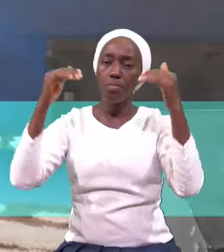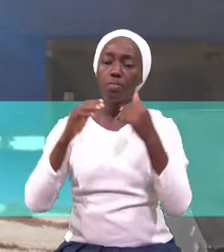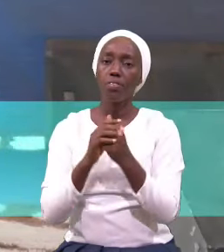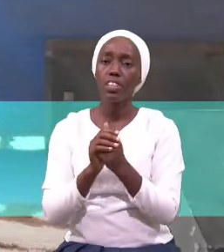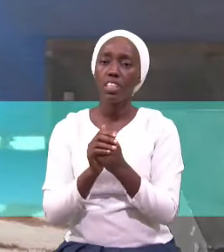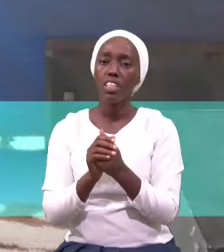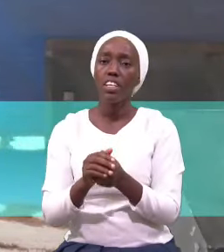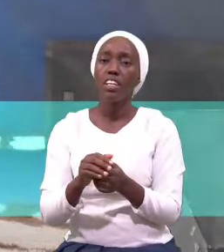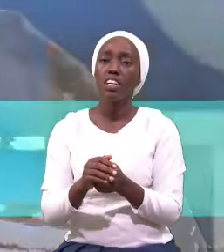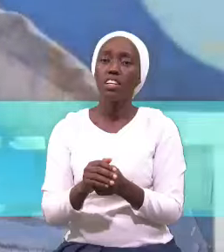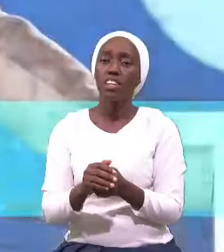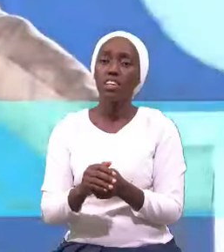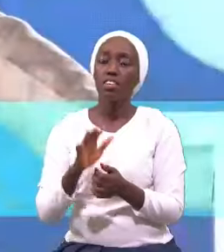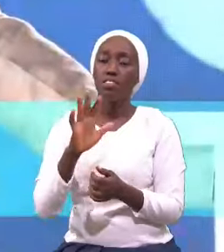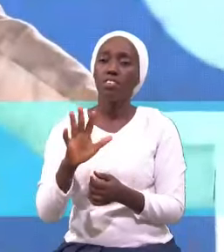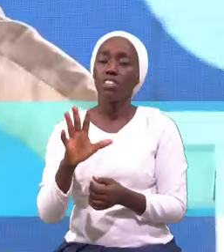50, 60 days ago.